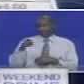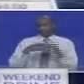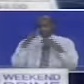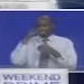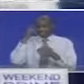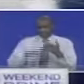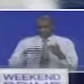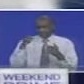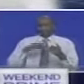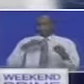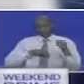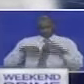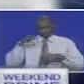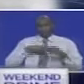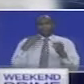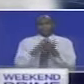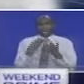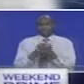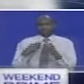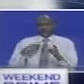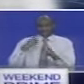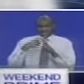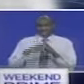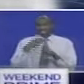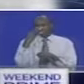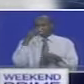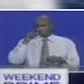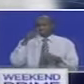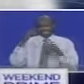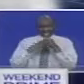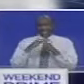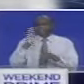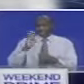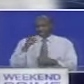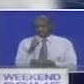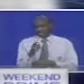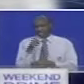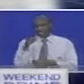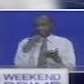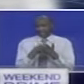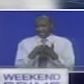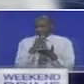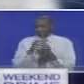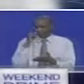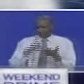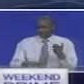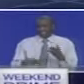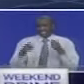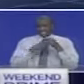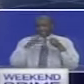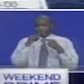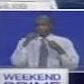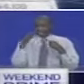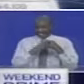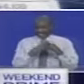alleged embezzlement of monies totaling 3.9 billion shillings. The money is part of 7.8 billion